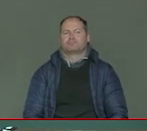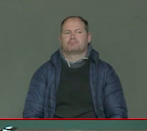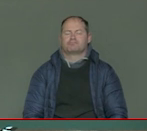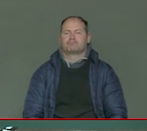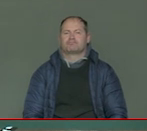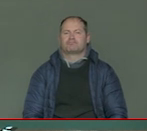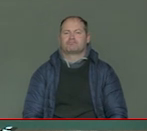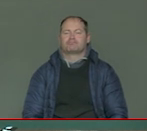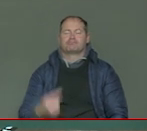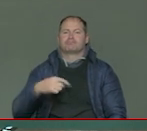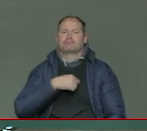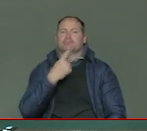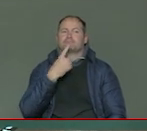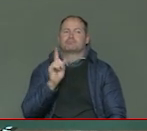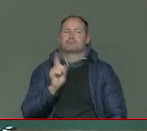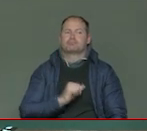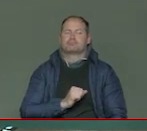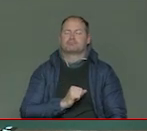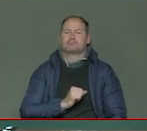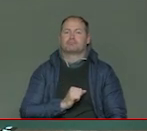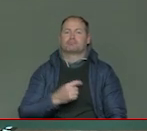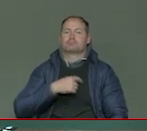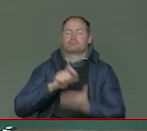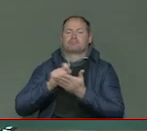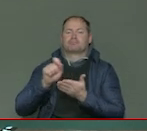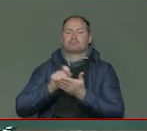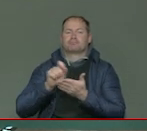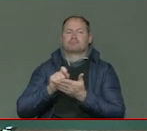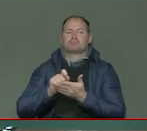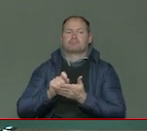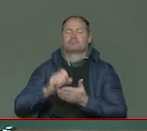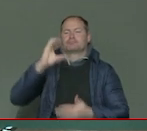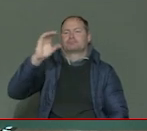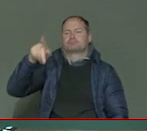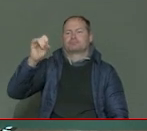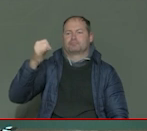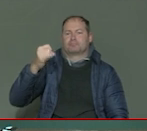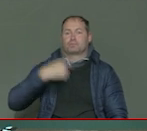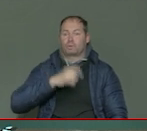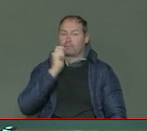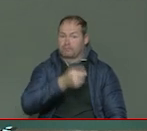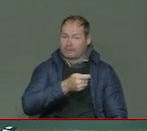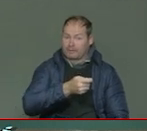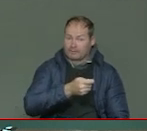Remember, what did we say? We recorded it in our CPJ. Did we actually pay it?